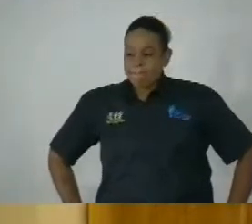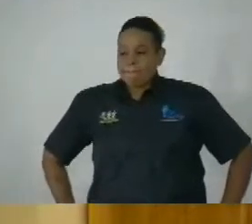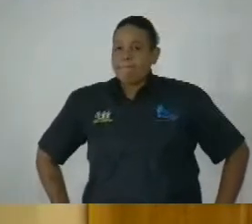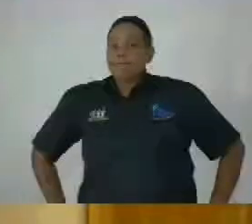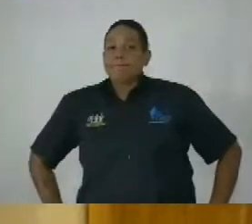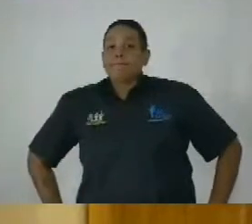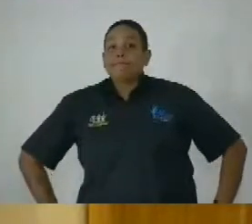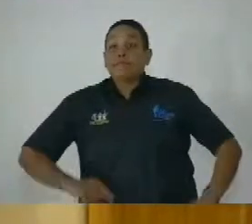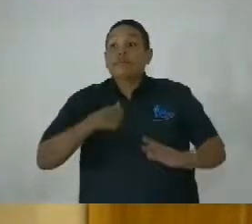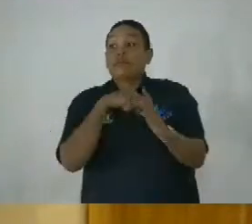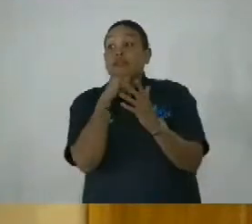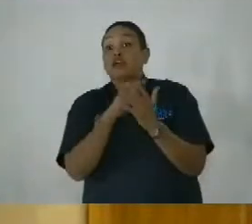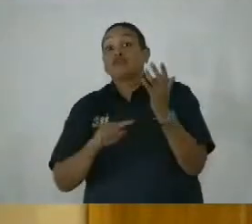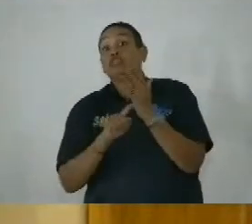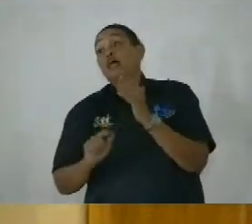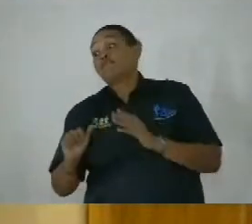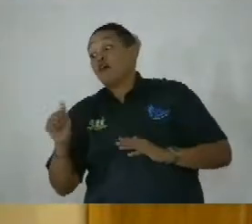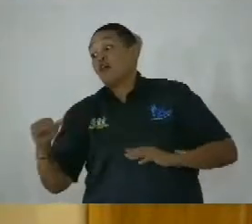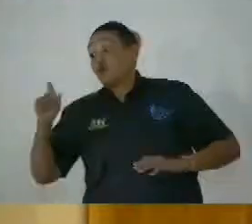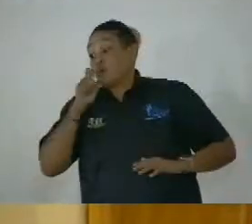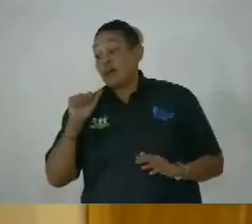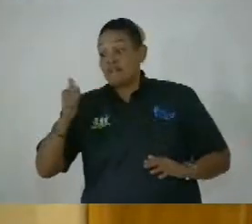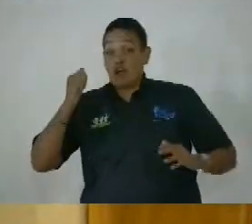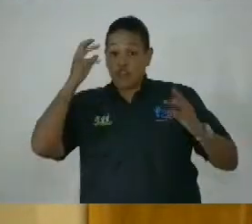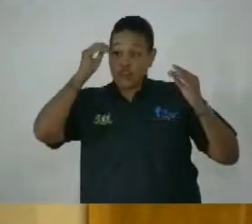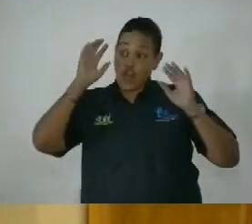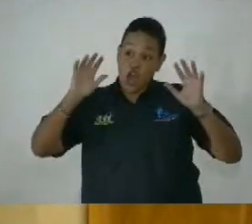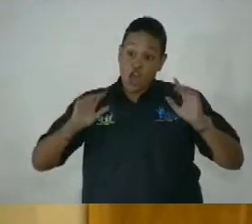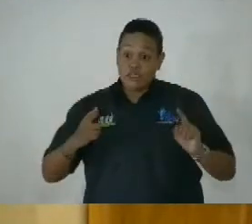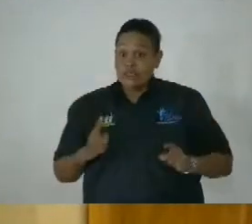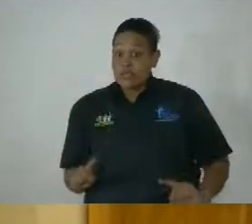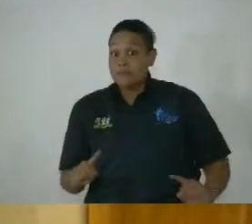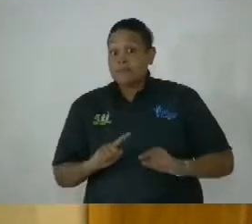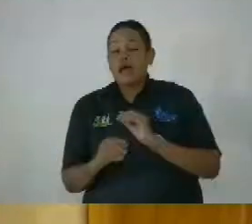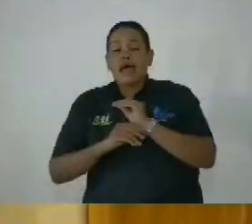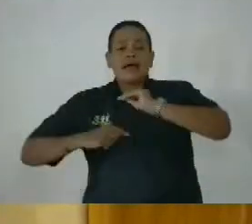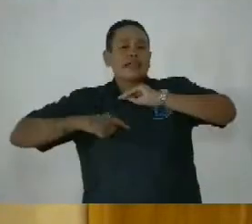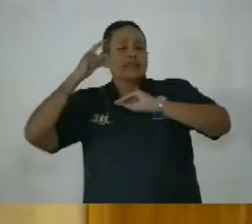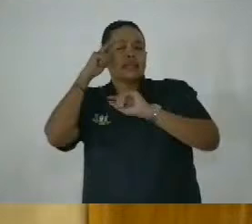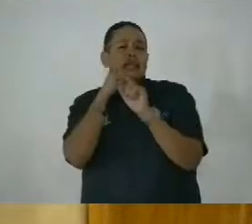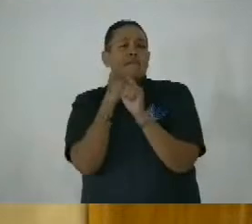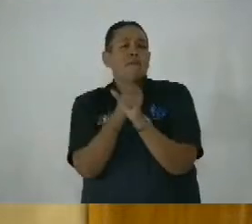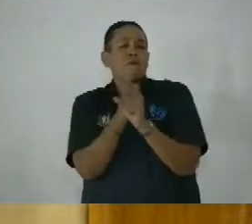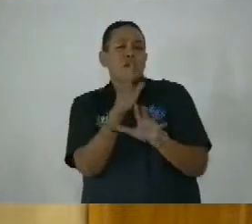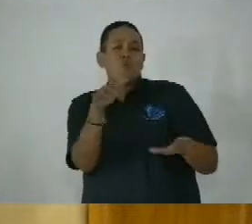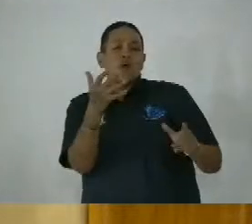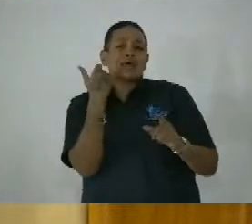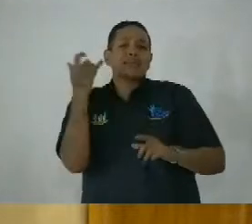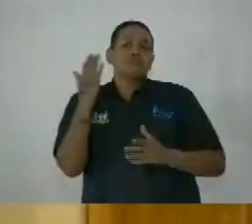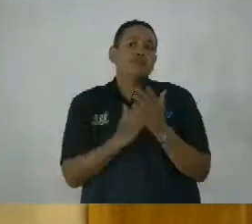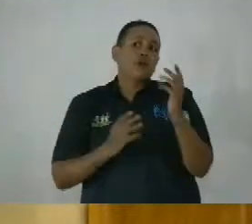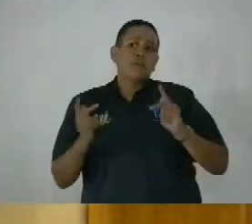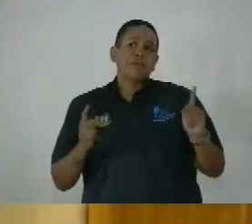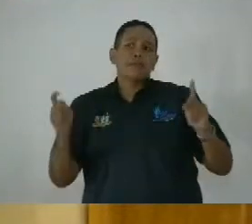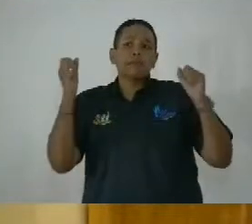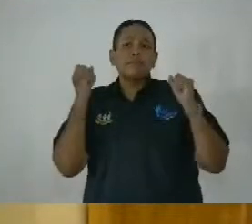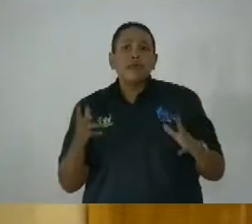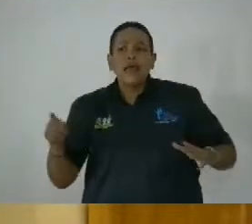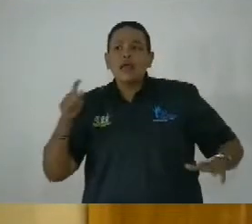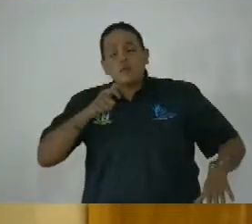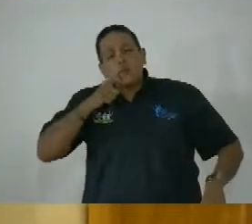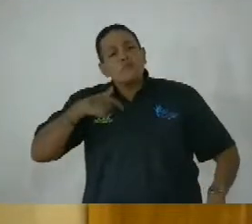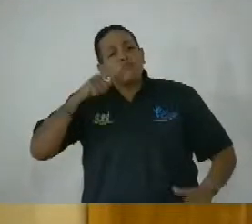And not be critical of the others who have other thoughts, but I think it would be appropriate that if there are some people, many of them I